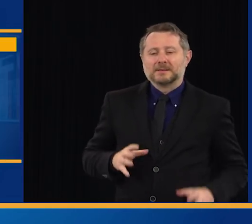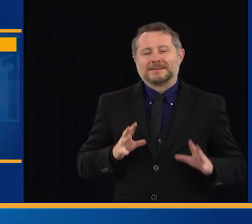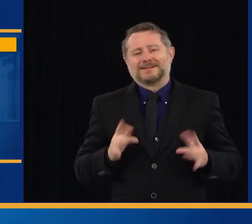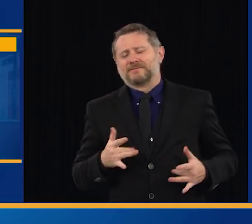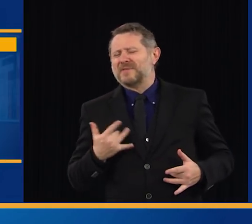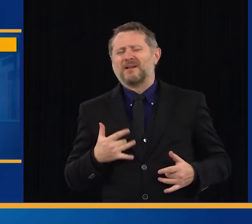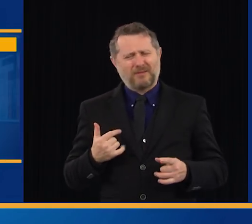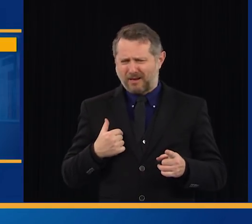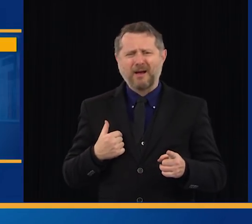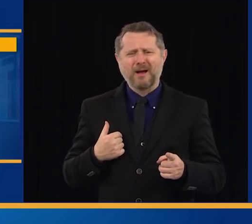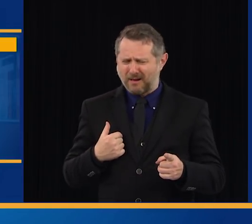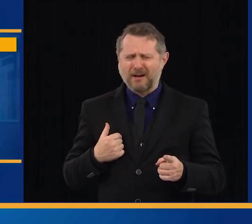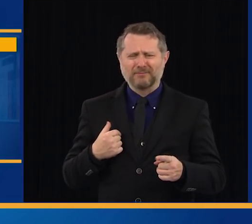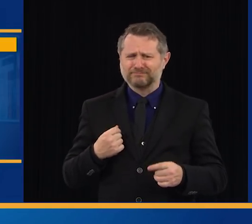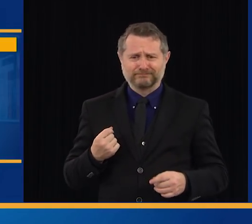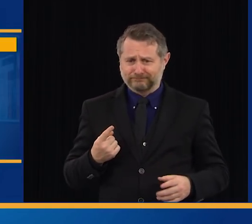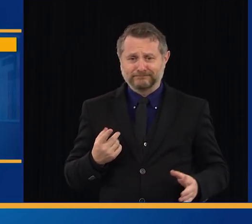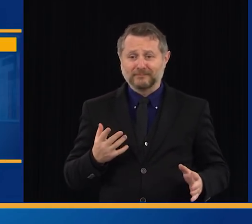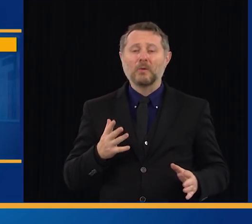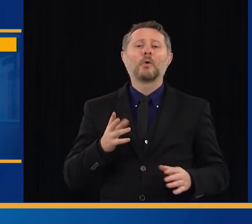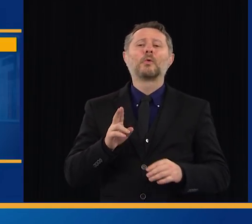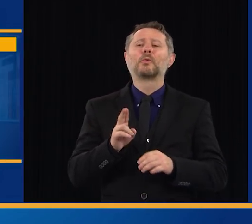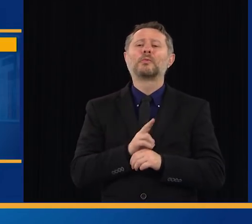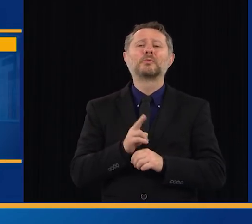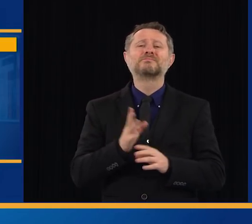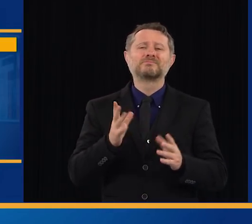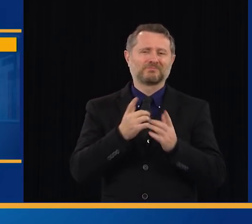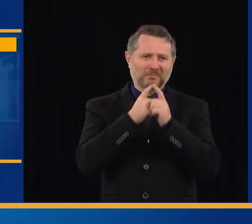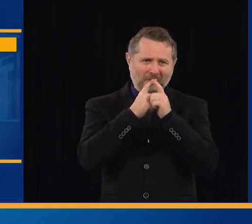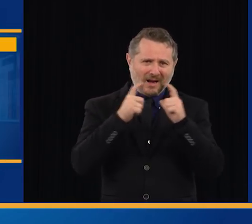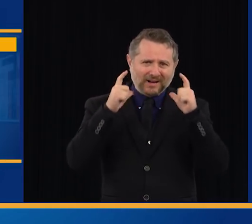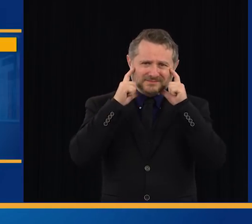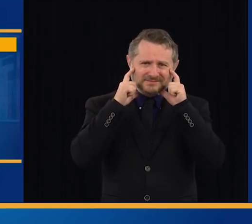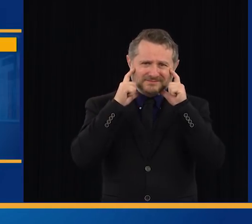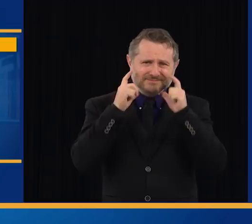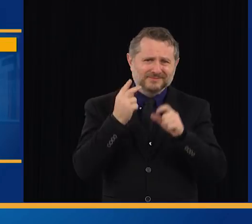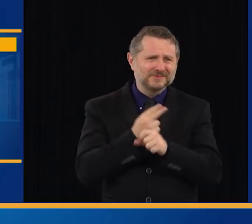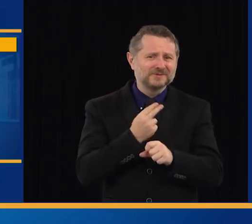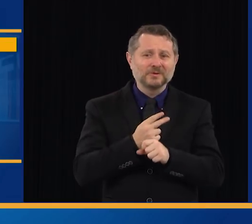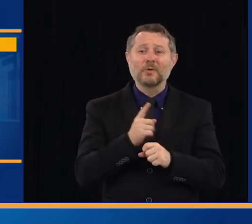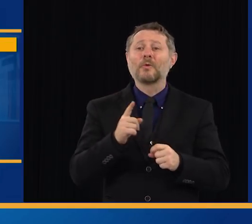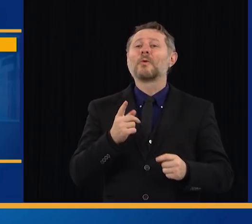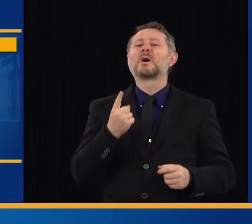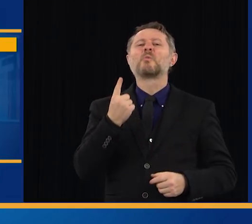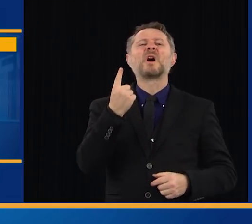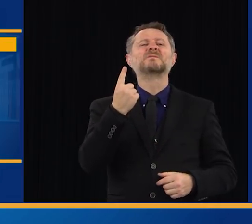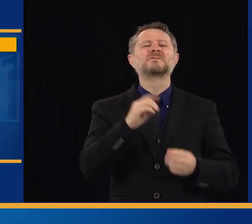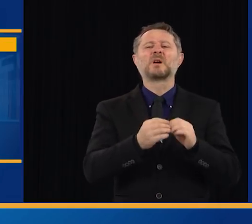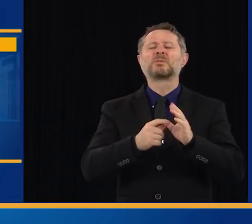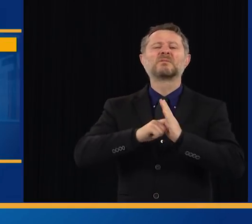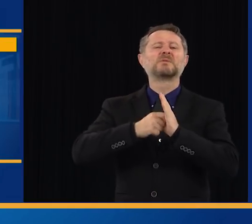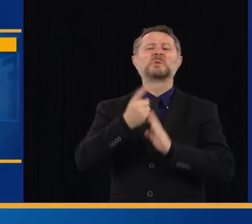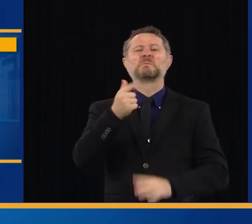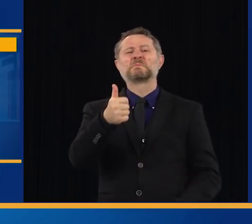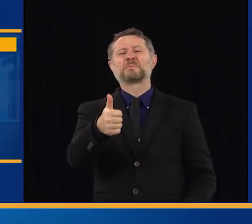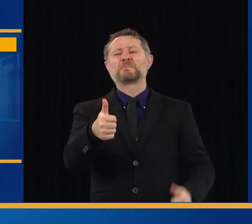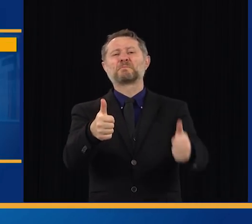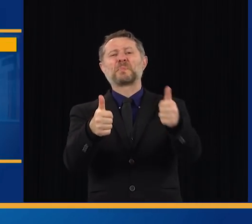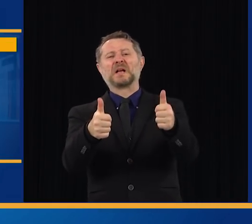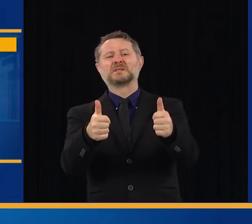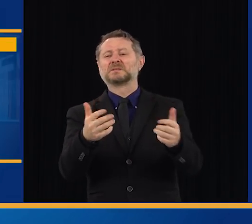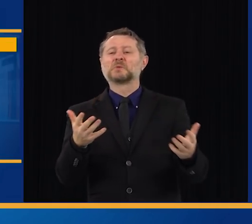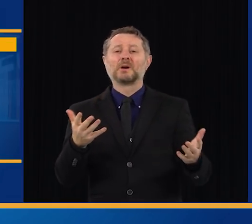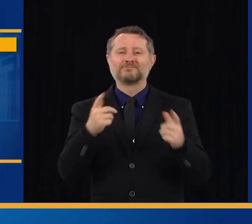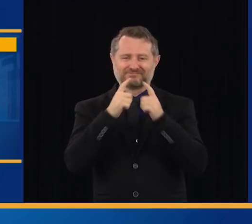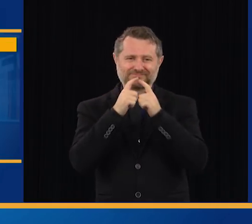seems, wearing a mask is one of the best things that we can do.